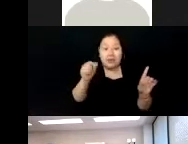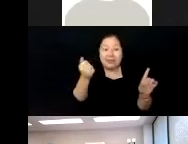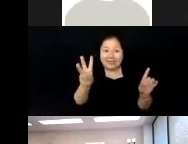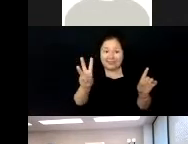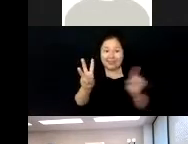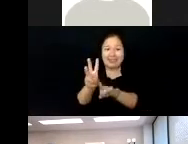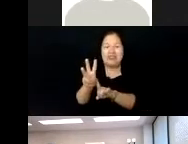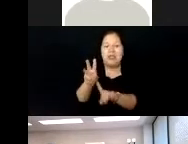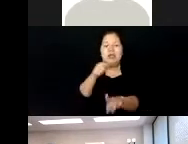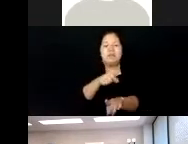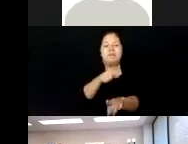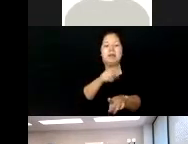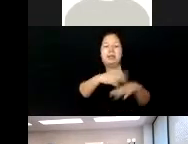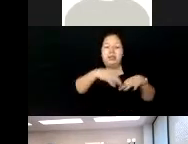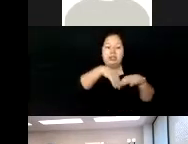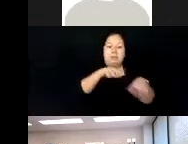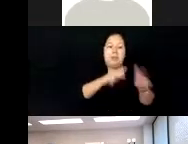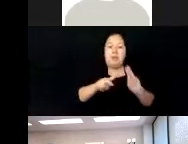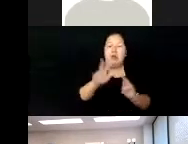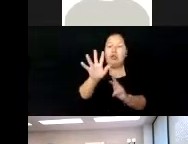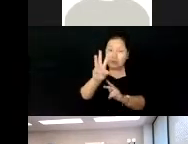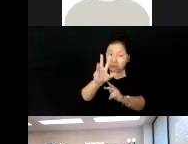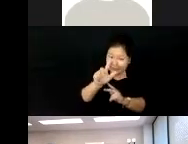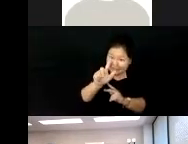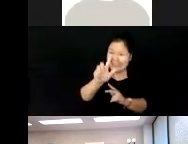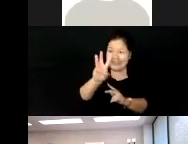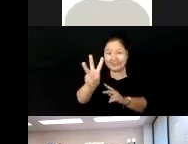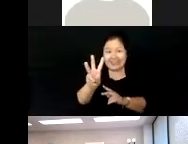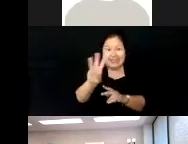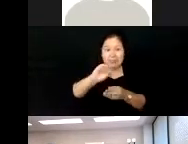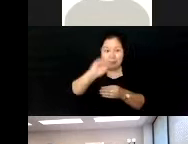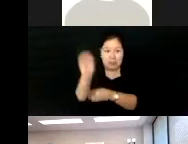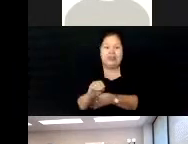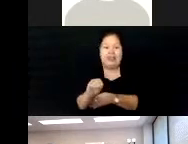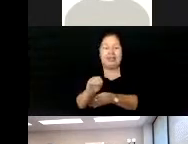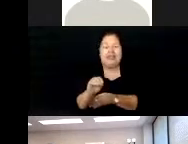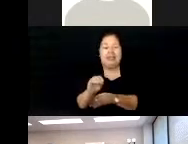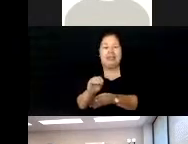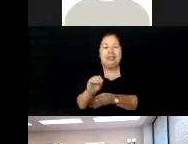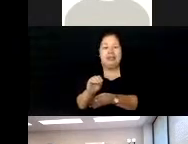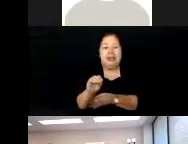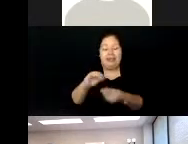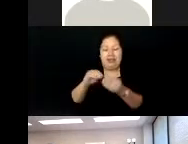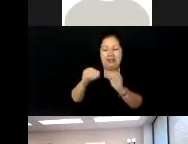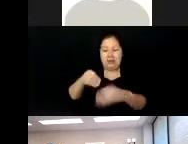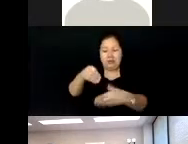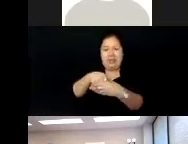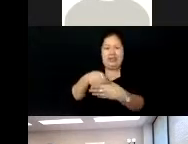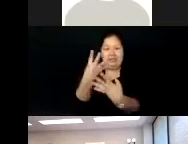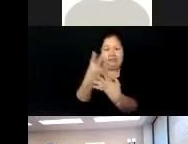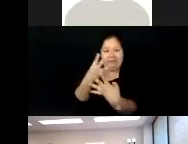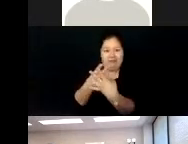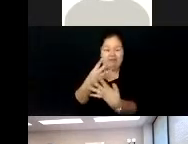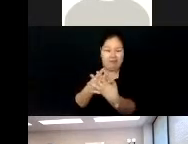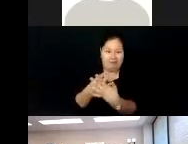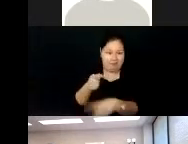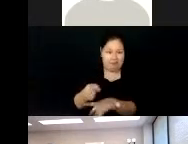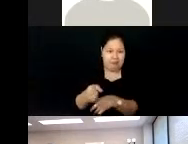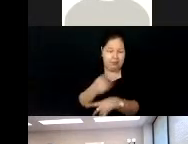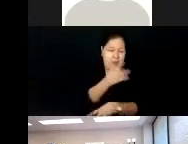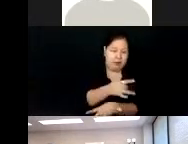all admissions to provincial and territorial correctional services. In provincial and